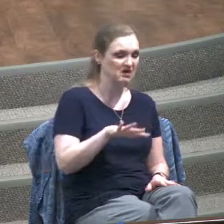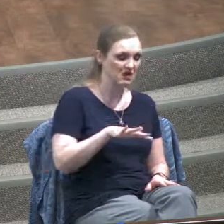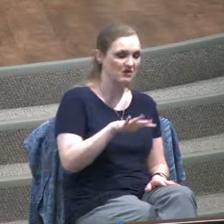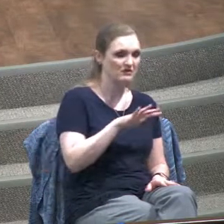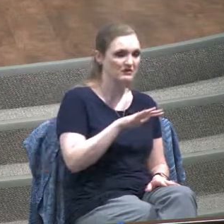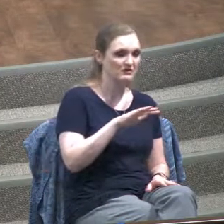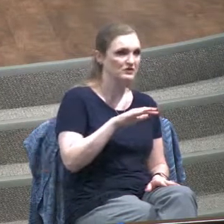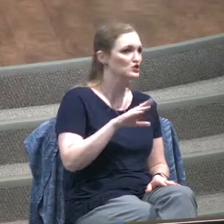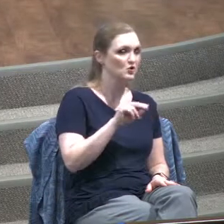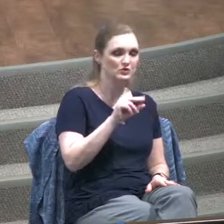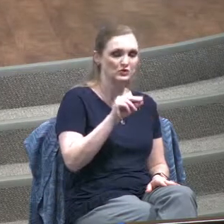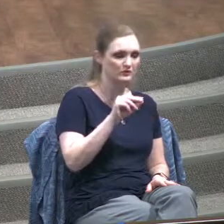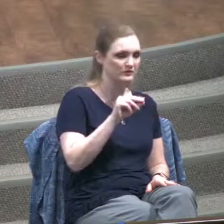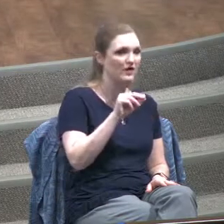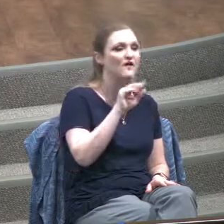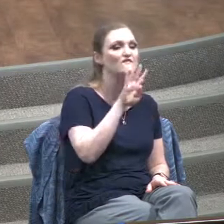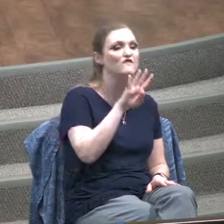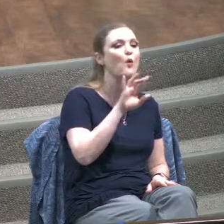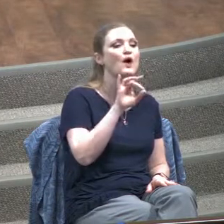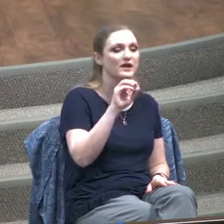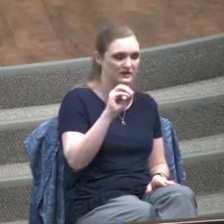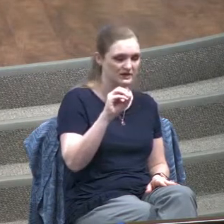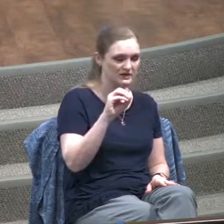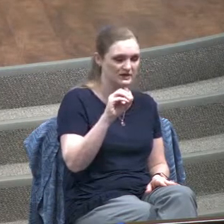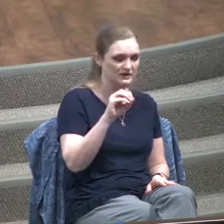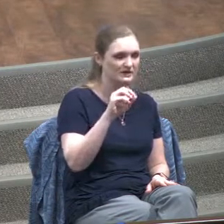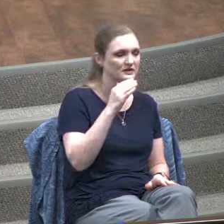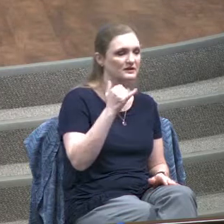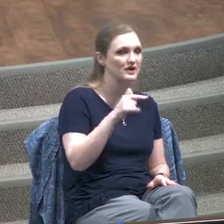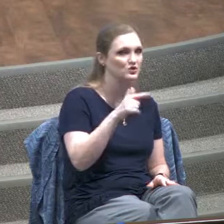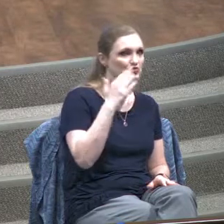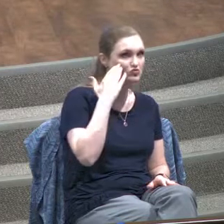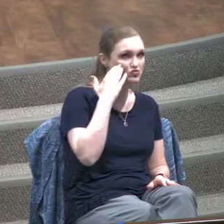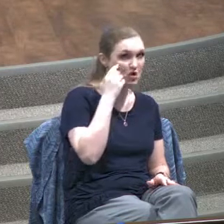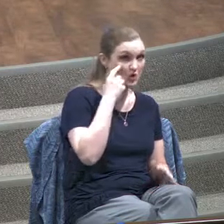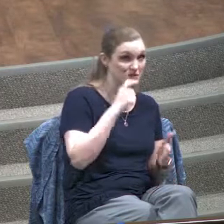Excuse me, 480. Now you notice about 458,